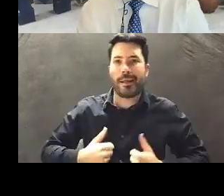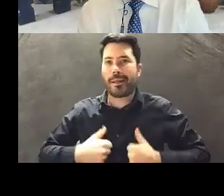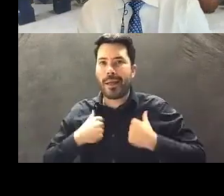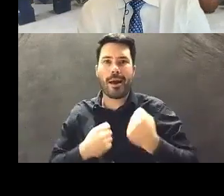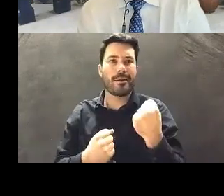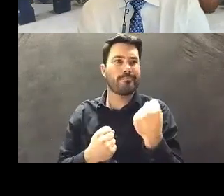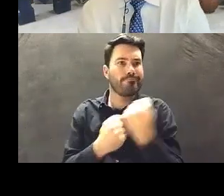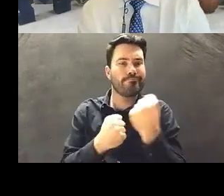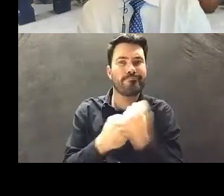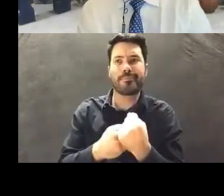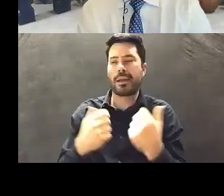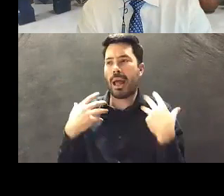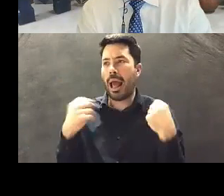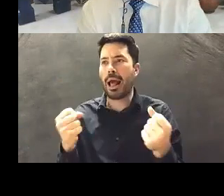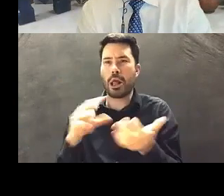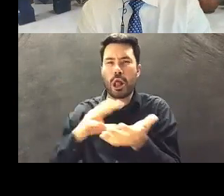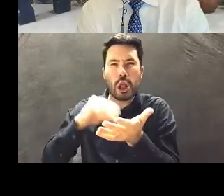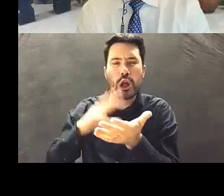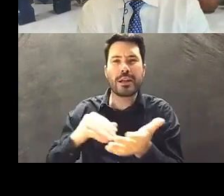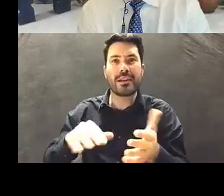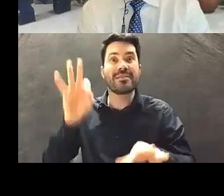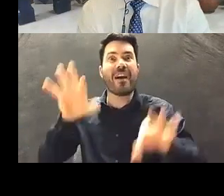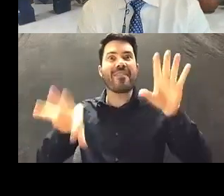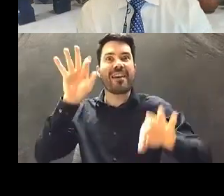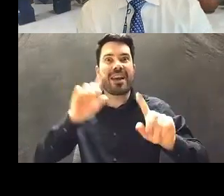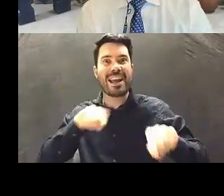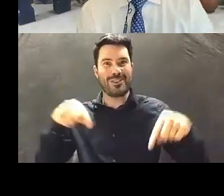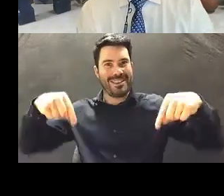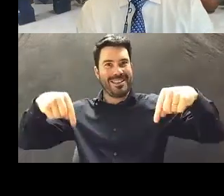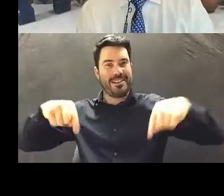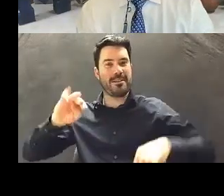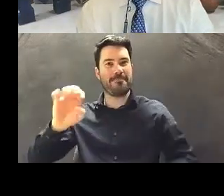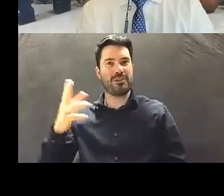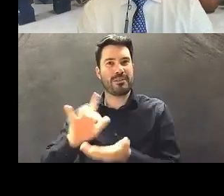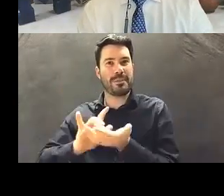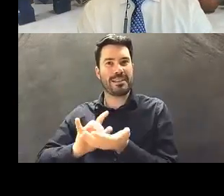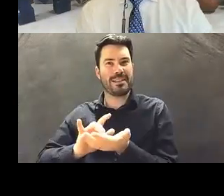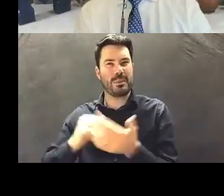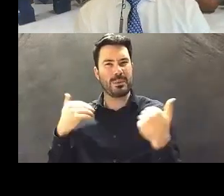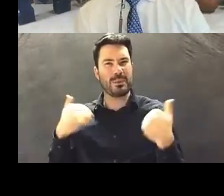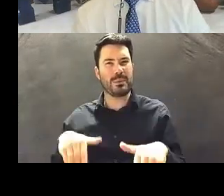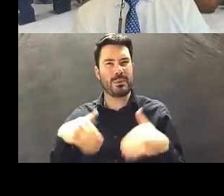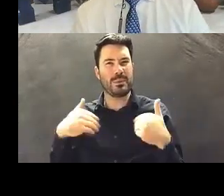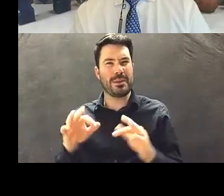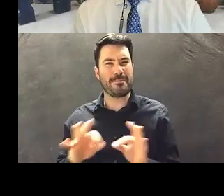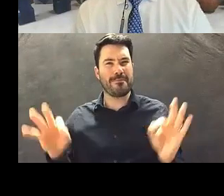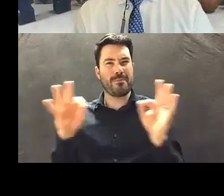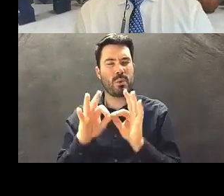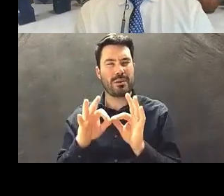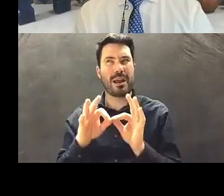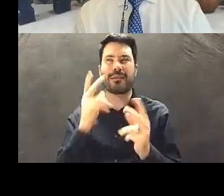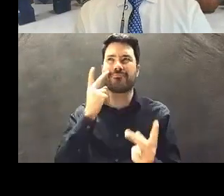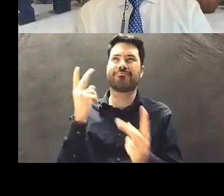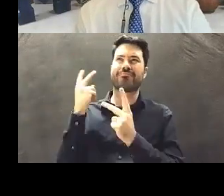prevention, learning, the discovery that we do at Michigan Medicine, that it's really important to think about that, for me anyway,